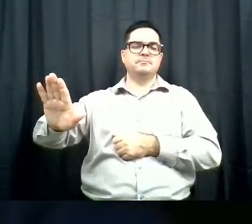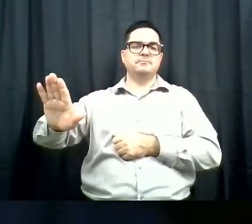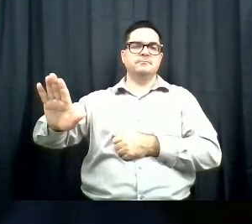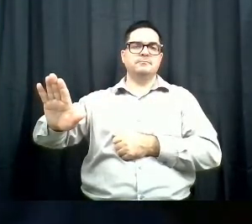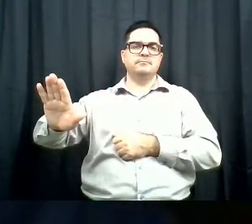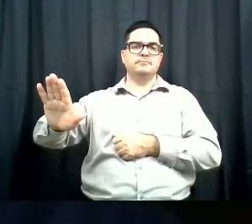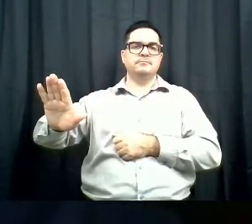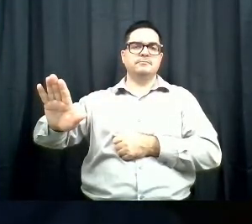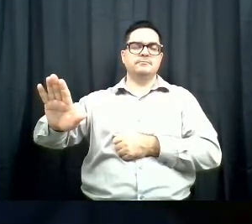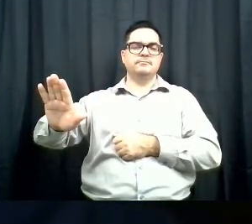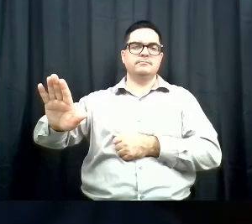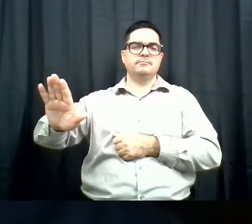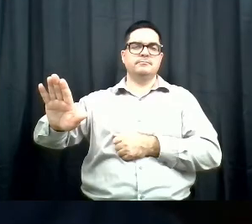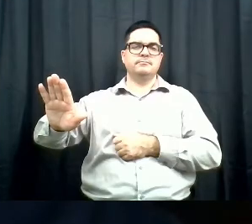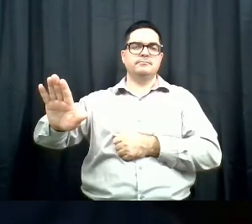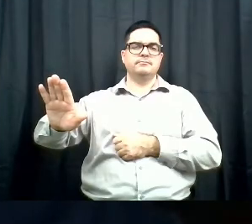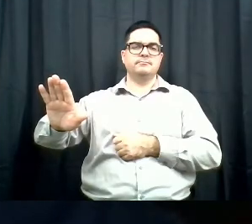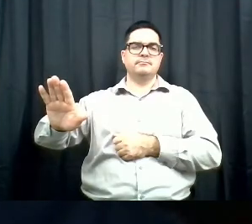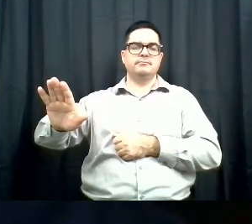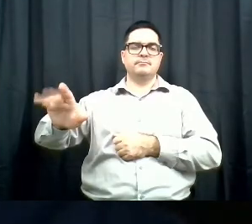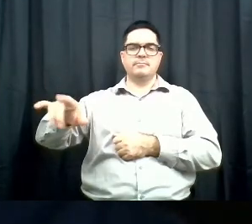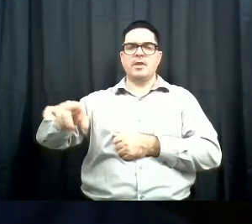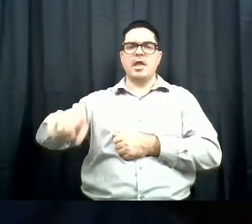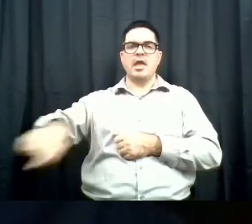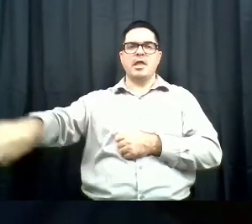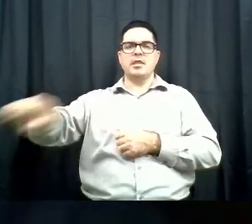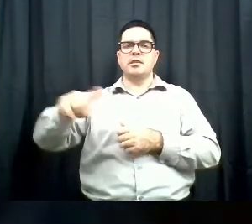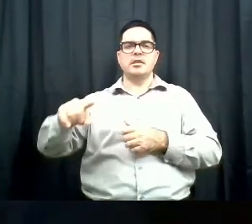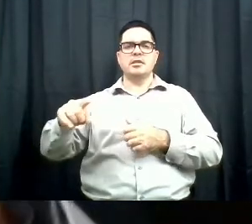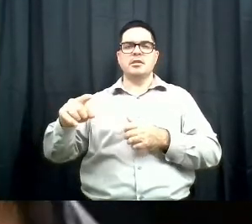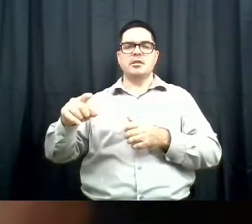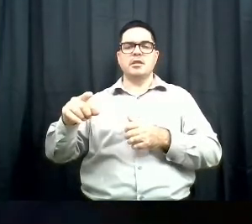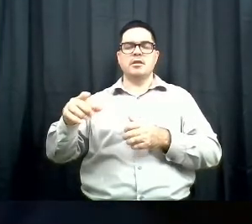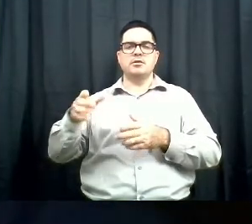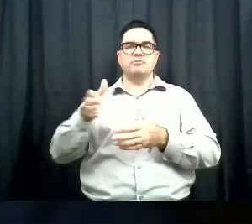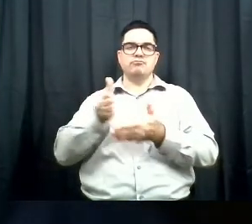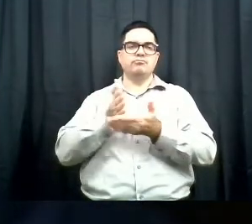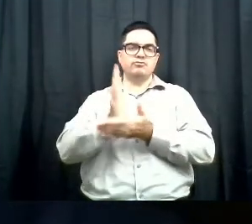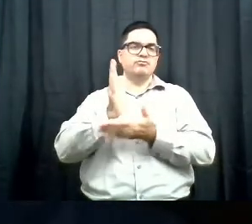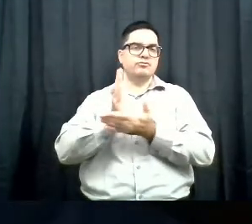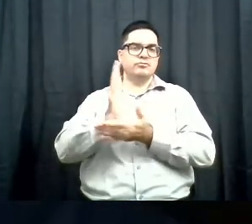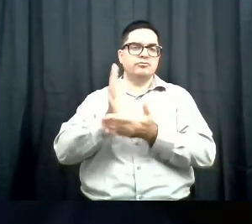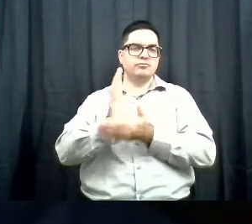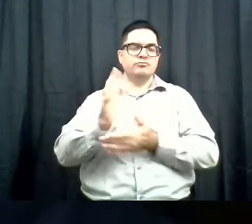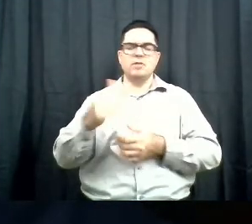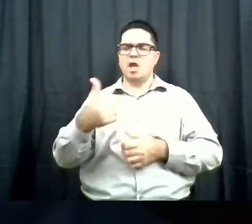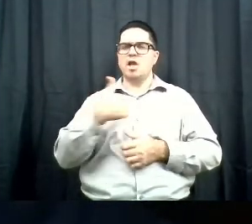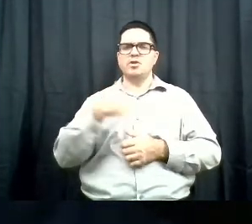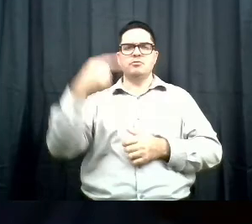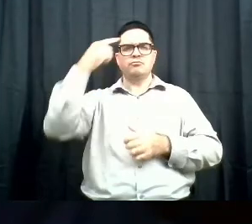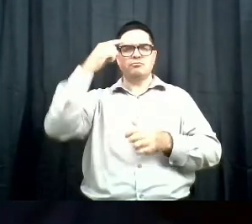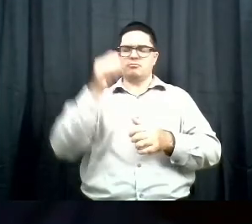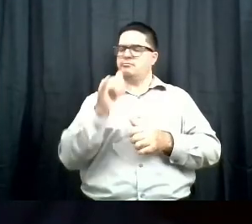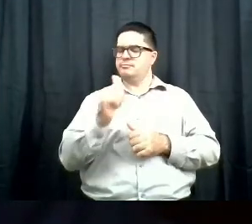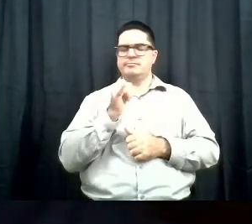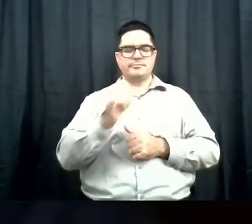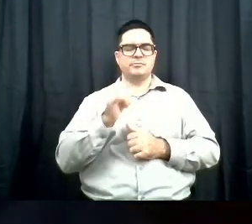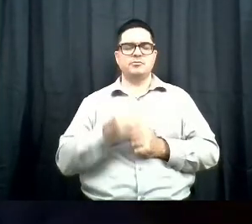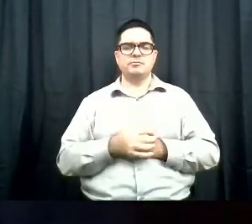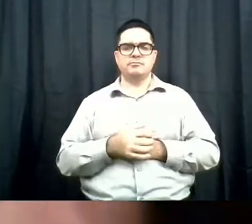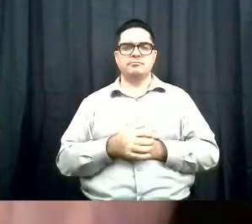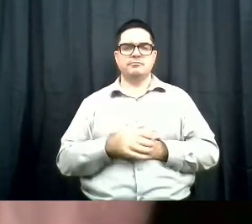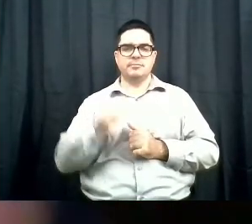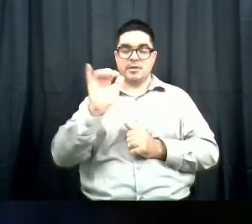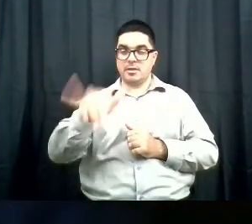obviously they have access and they have a right to it. So again, as for the first responder, I totally agree. That's why since March,